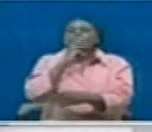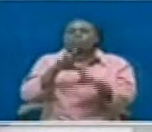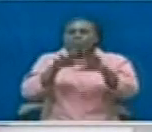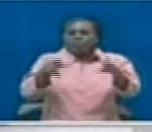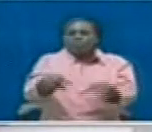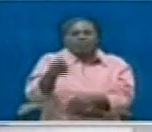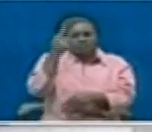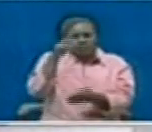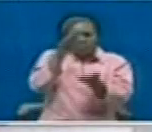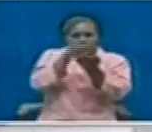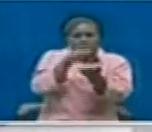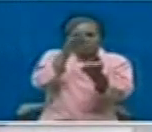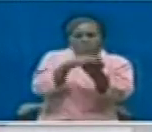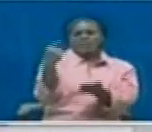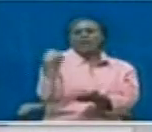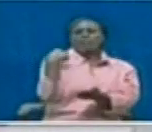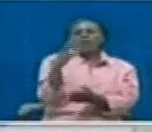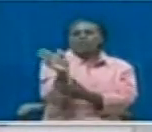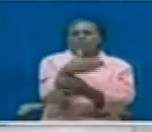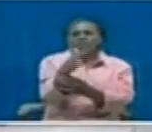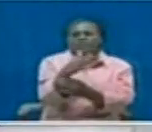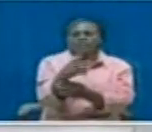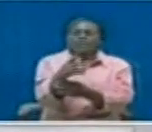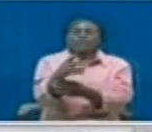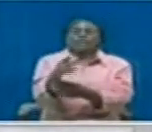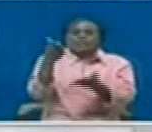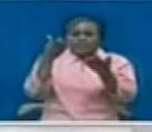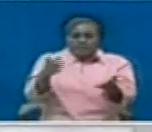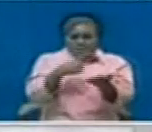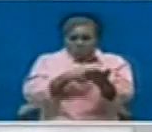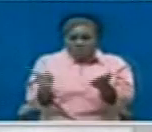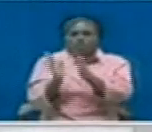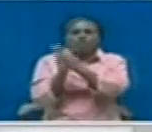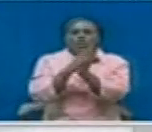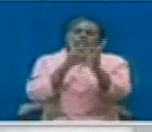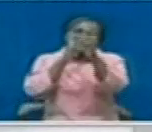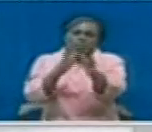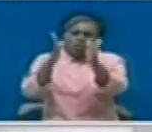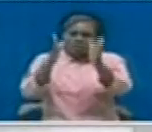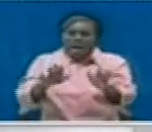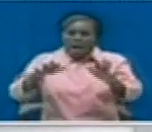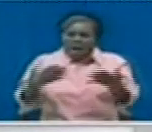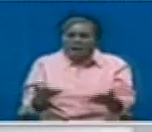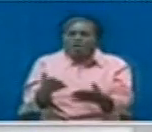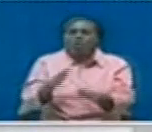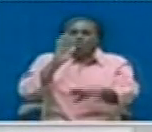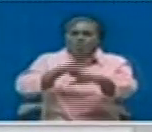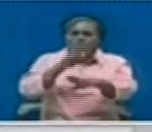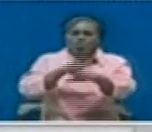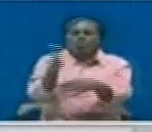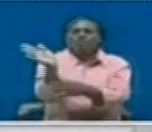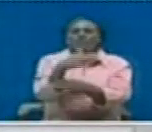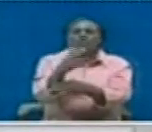past realized a decline in the number of fish. Now, in this week's episode of Eco Journal, Sharon Momanyi tells us how proper fishing